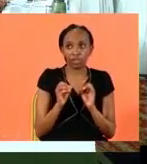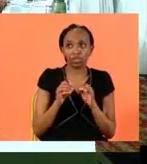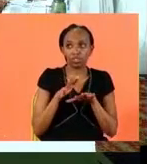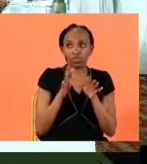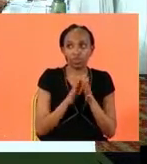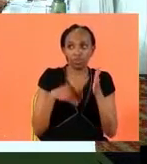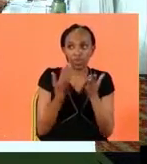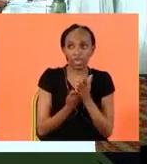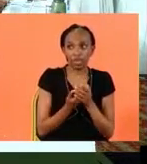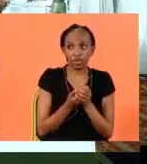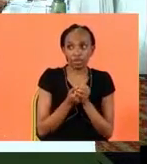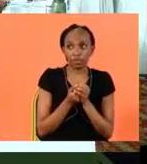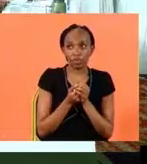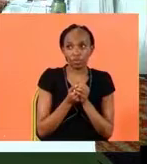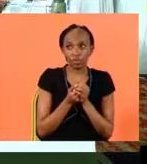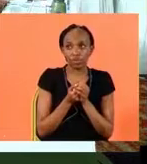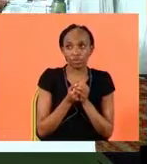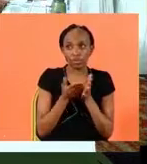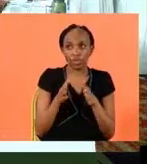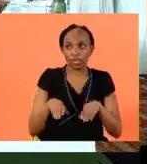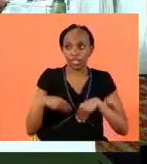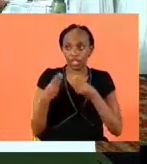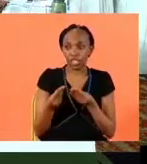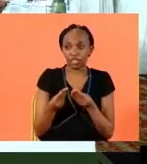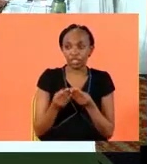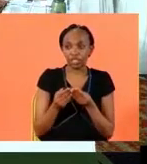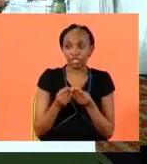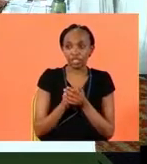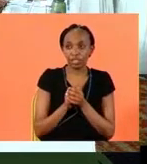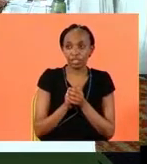flow. Thank you. Let me give the floor to